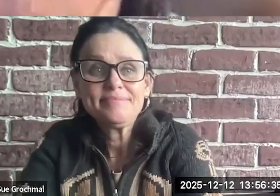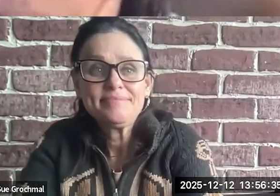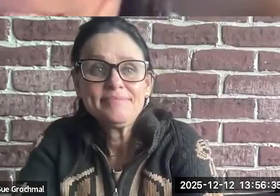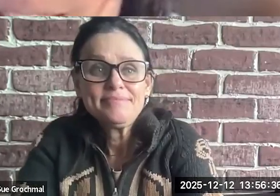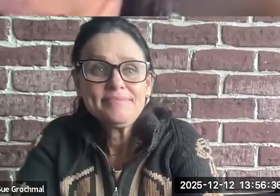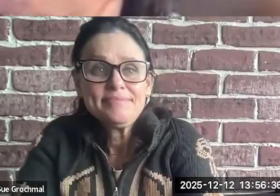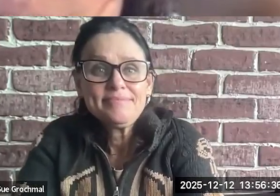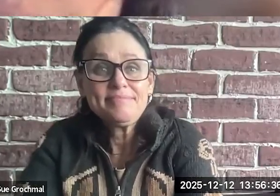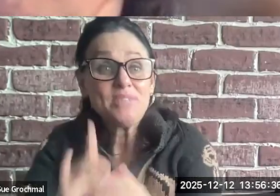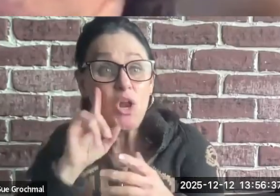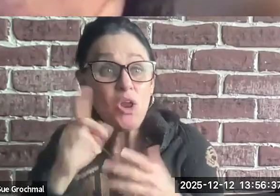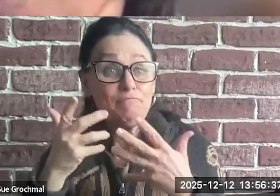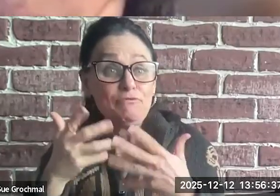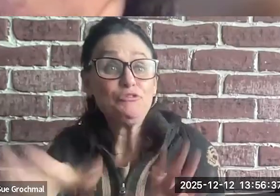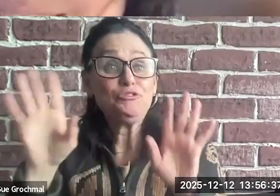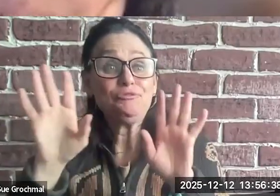That might be it.